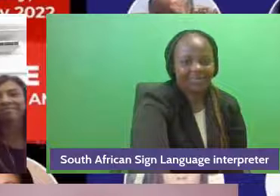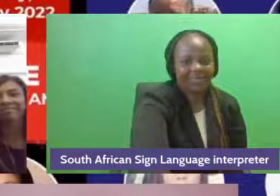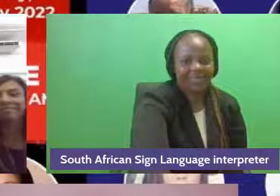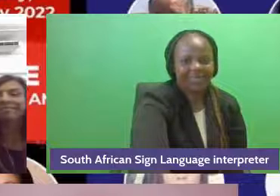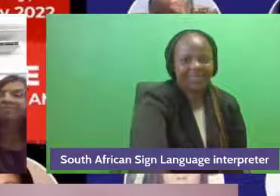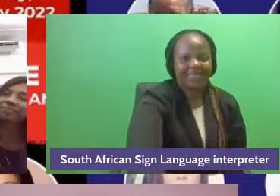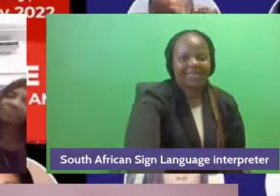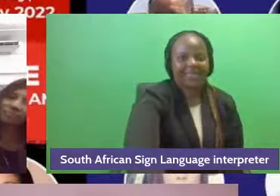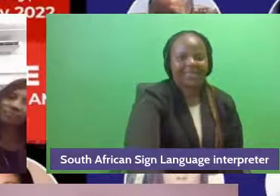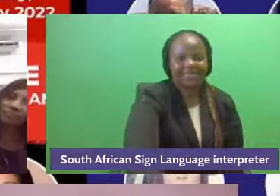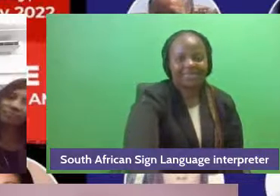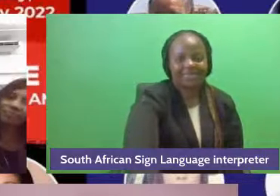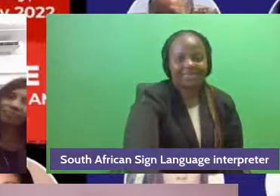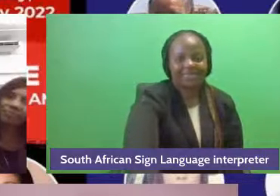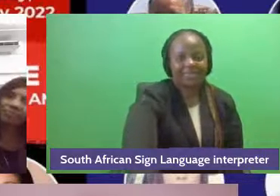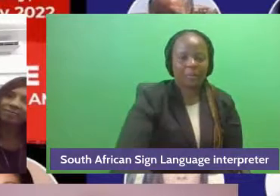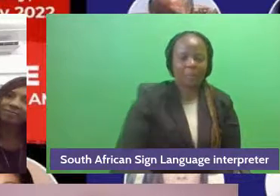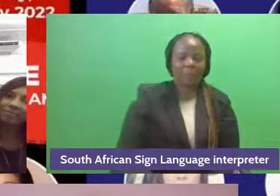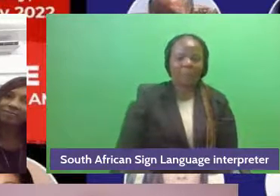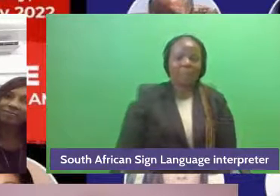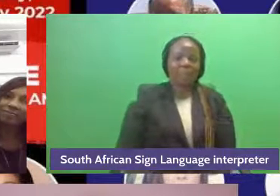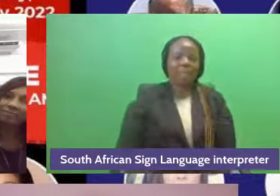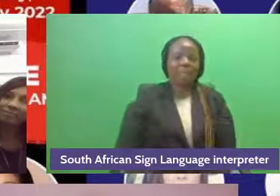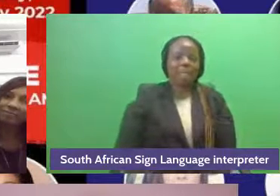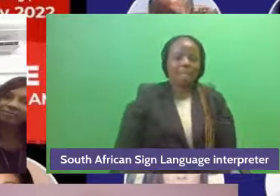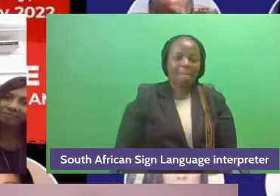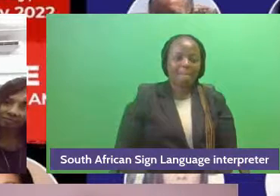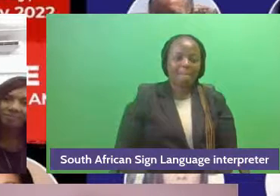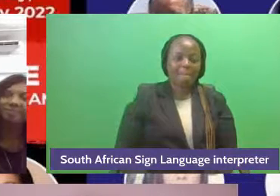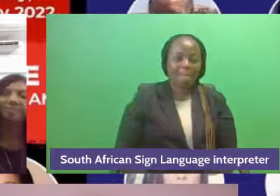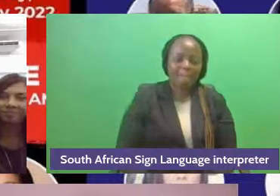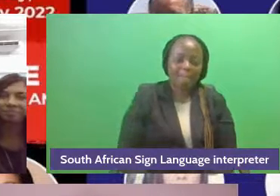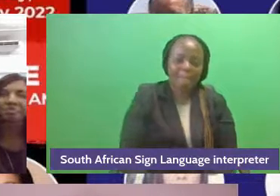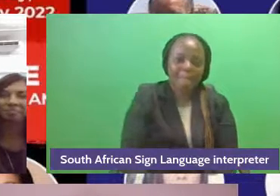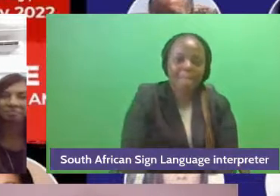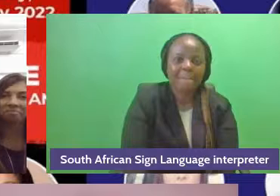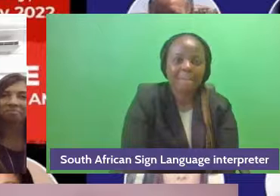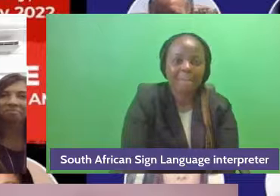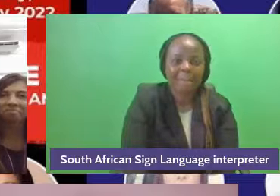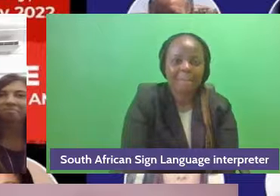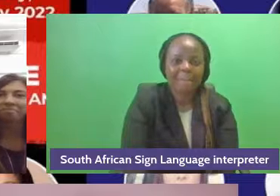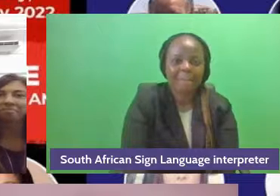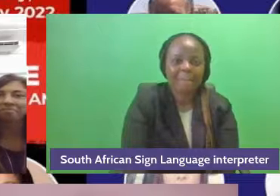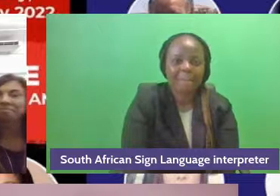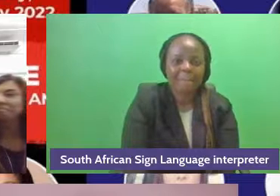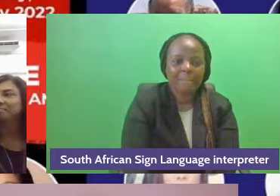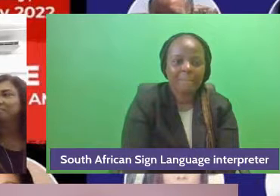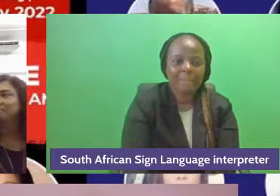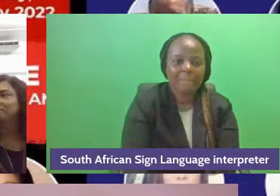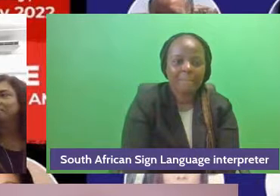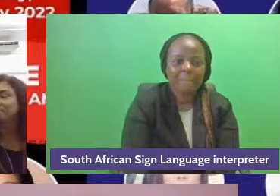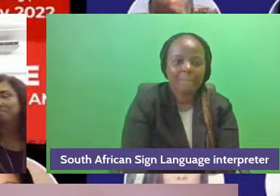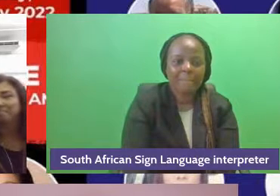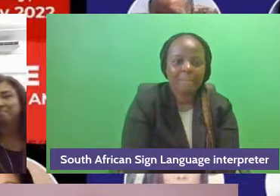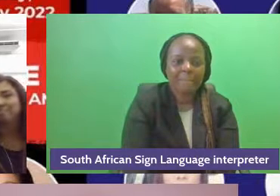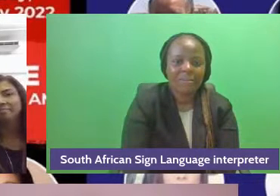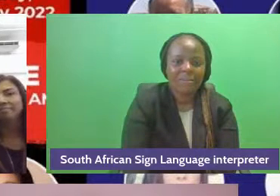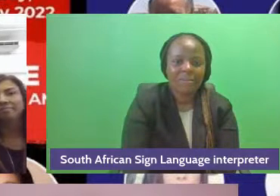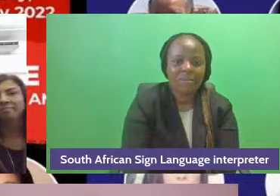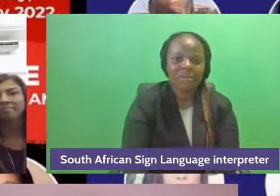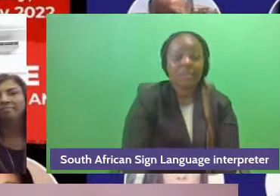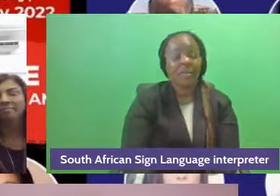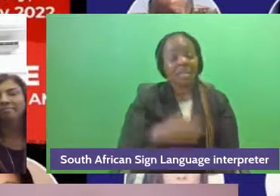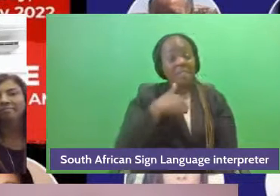That's the I, the L, and the Y put together. I have nothing further to add. I